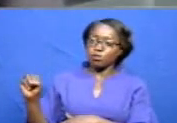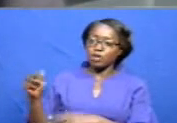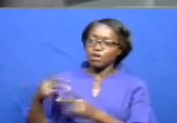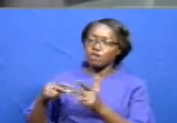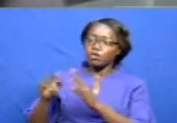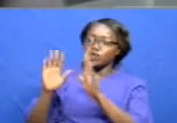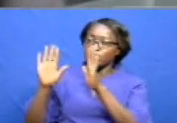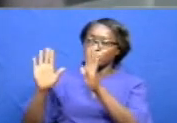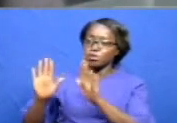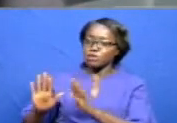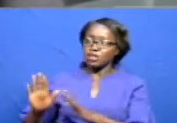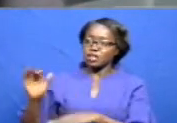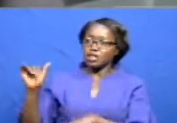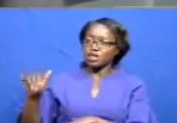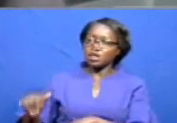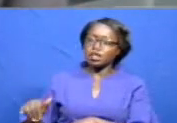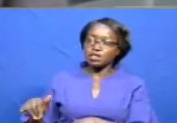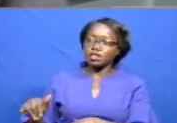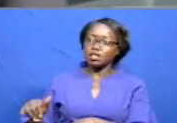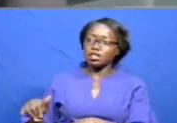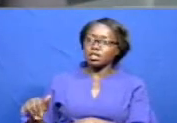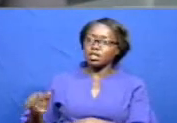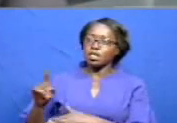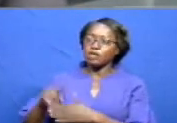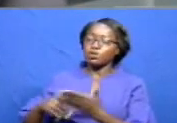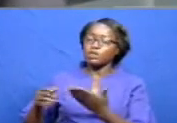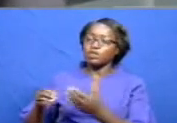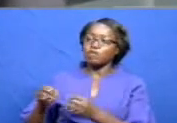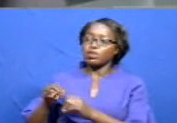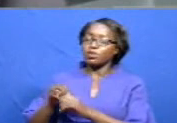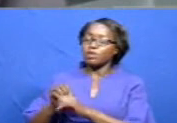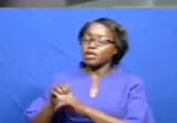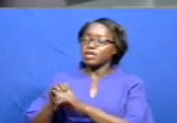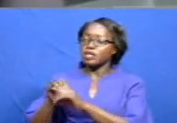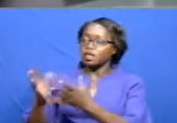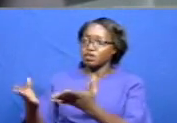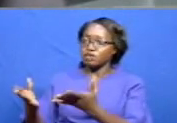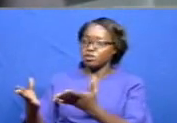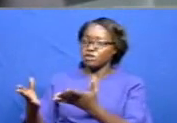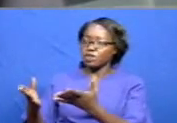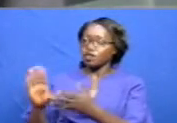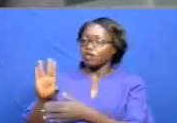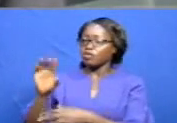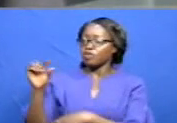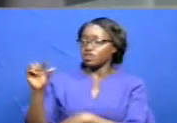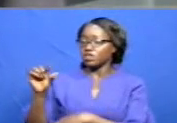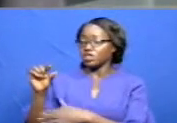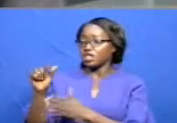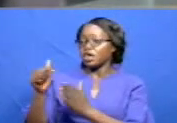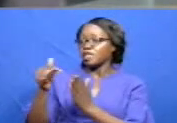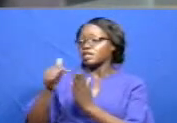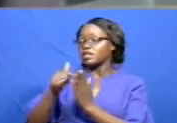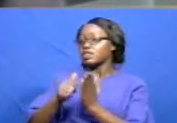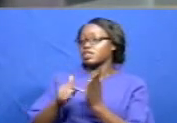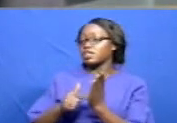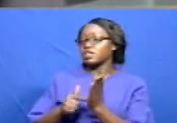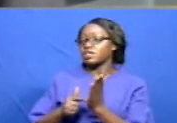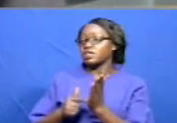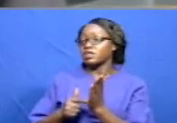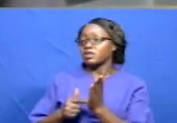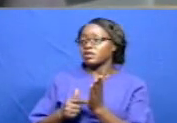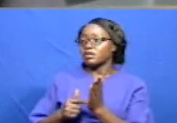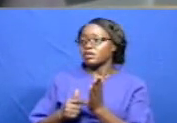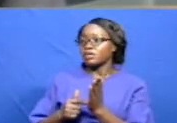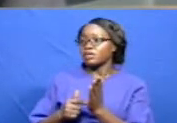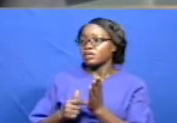important, that what we're transmitting is essentially a 4G data signal. So we don't really